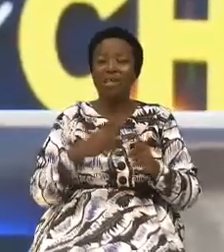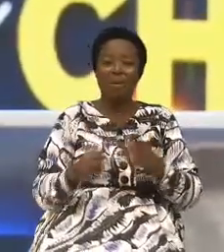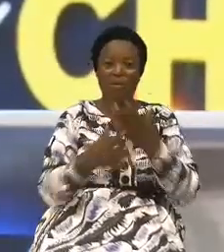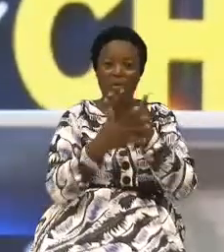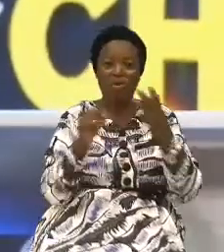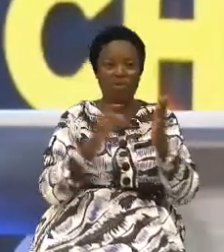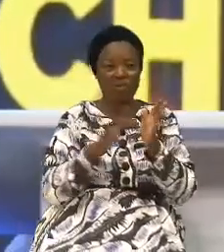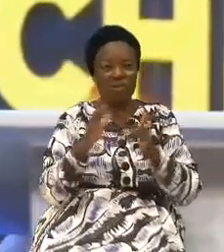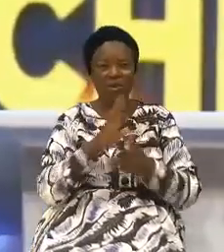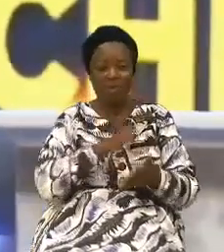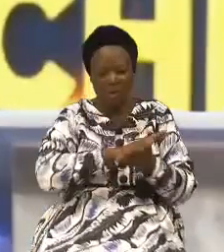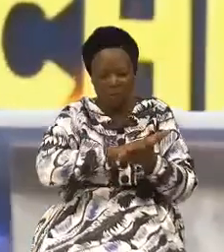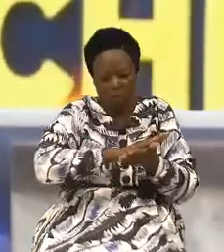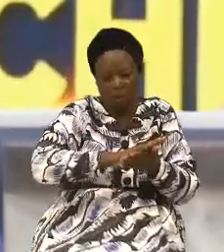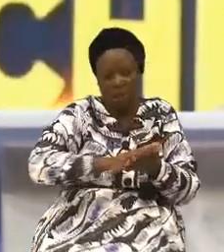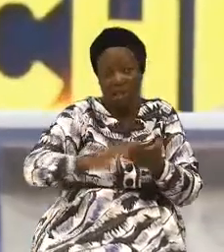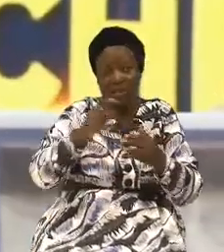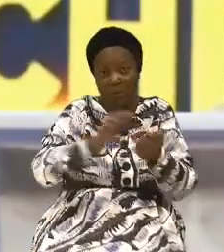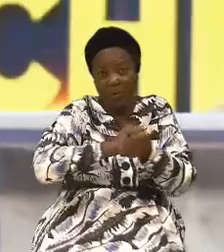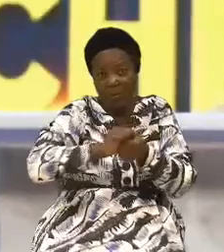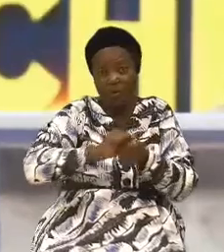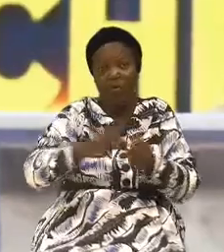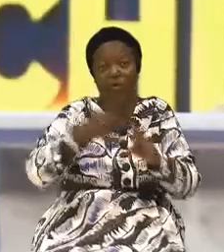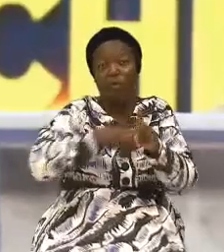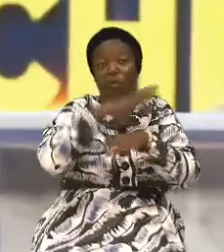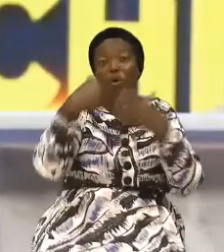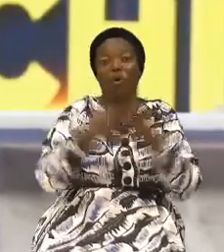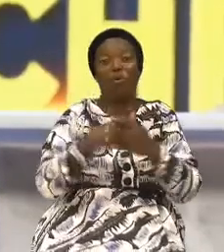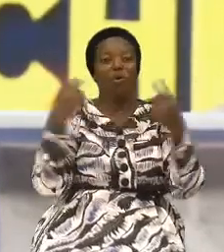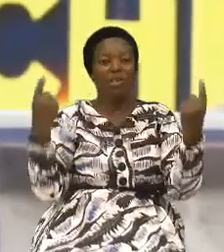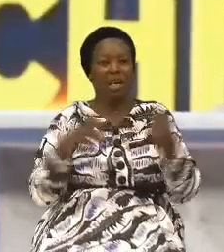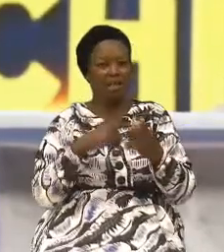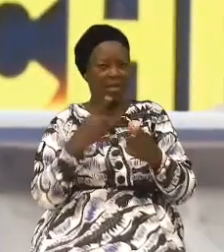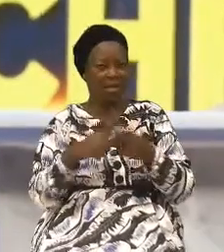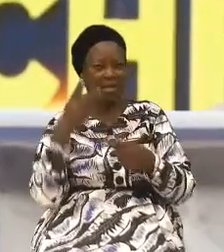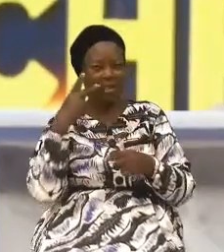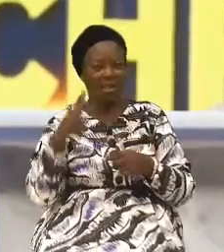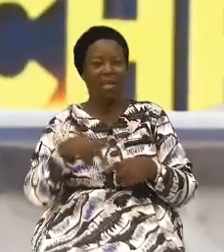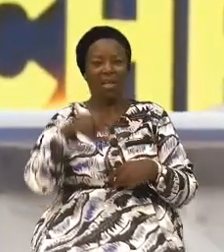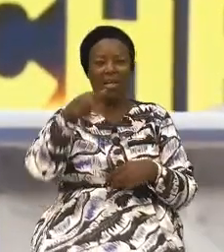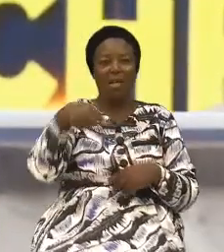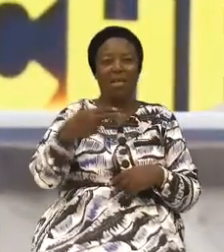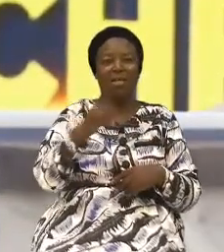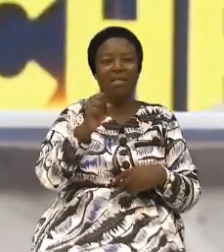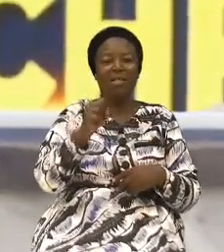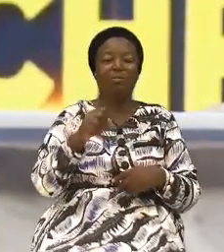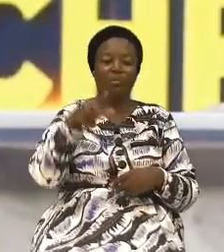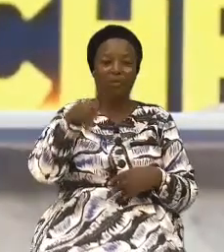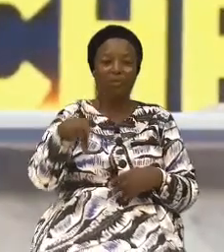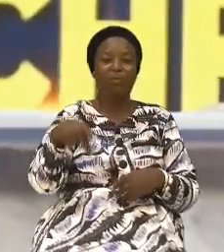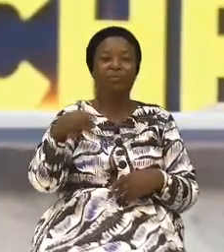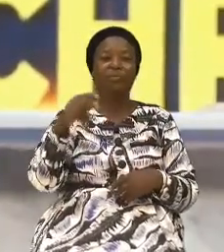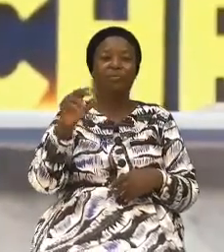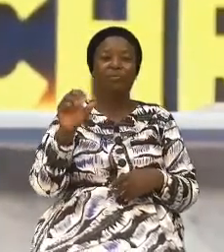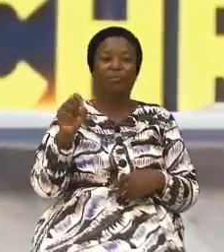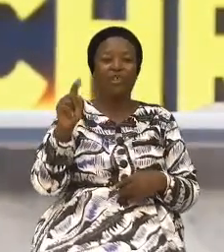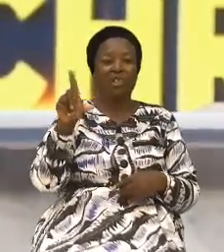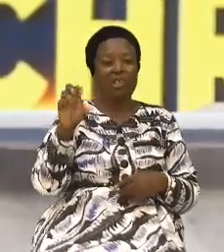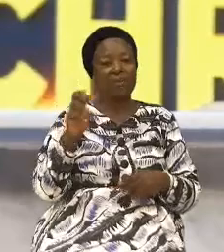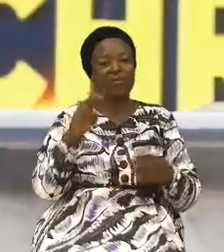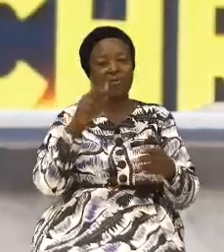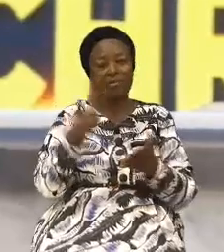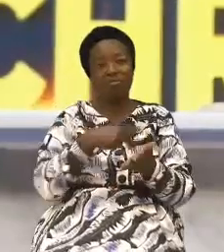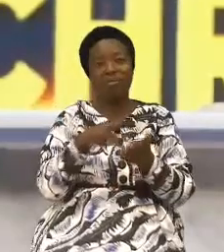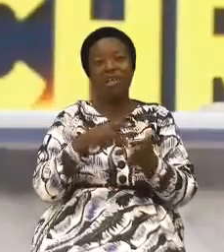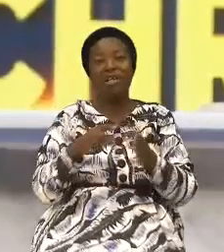sin. And then look at Psalm 51 verse 7. In Psalm 51 verse 7,